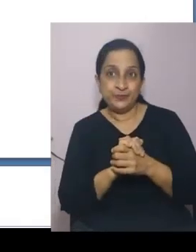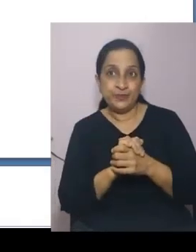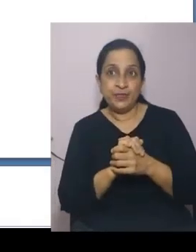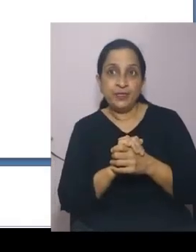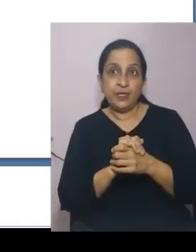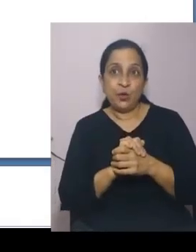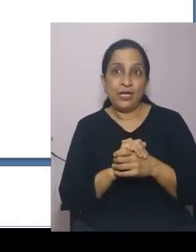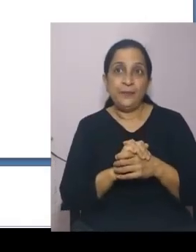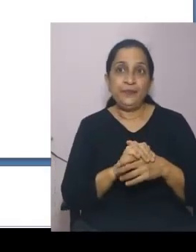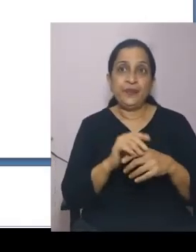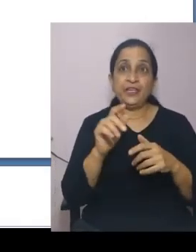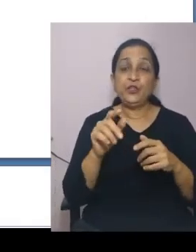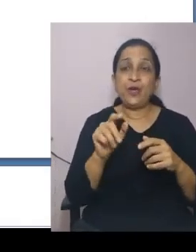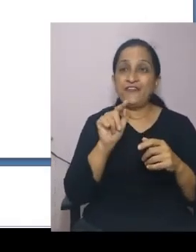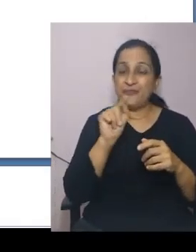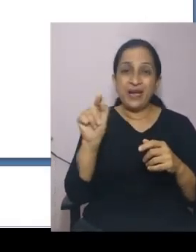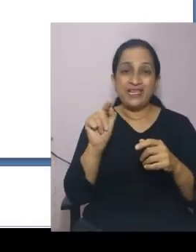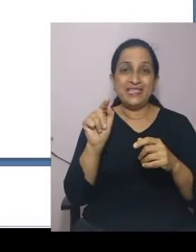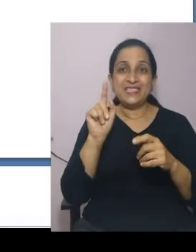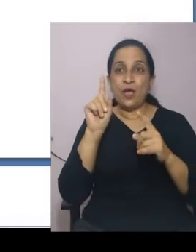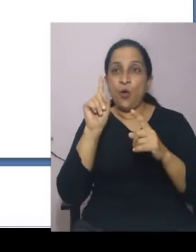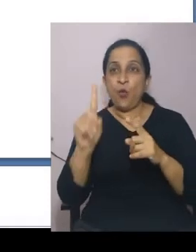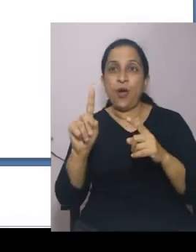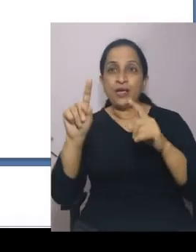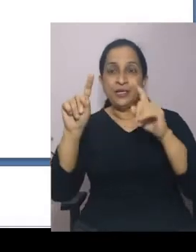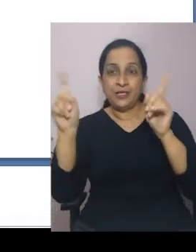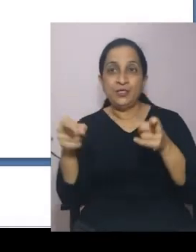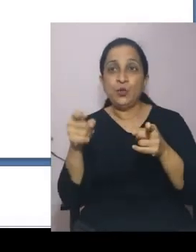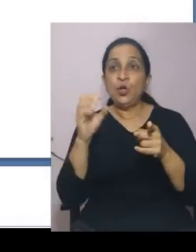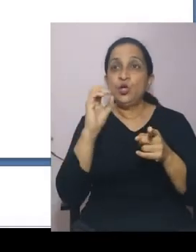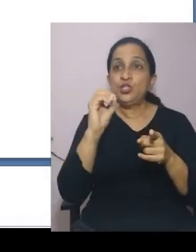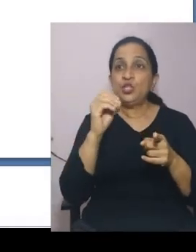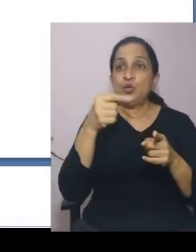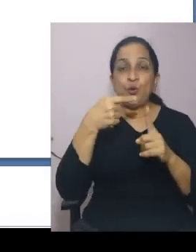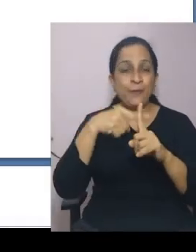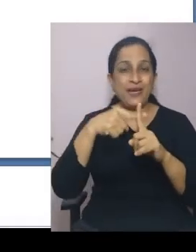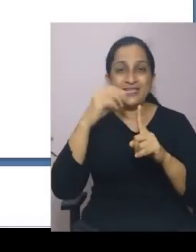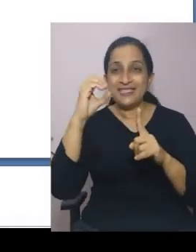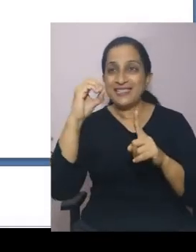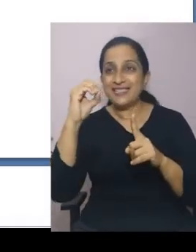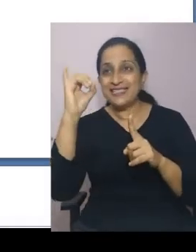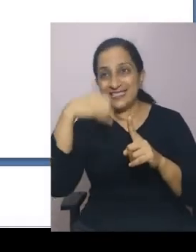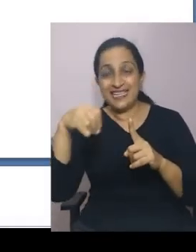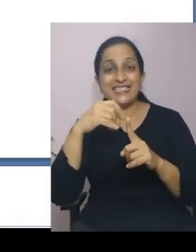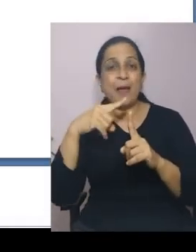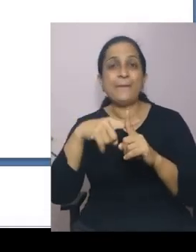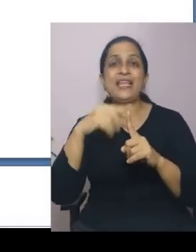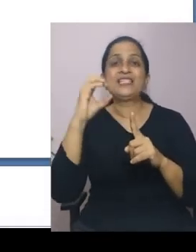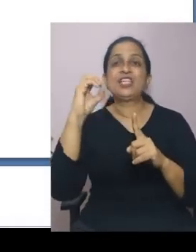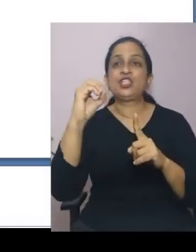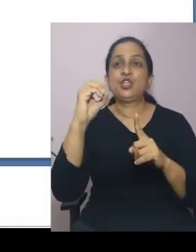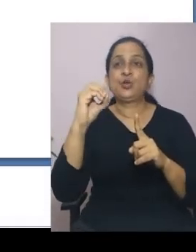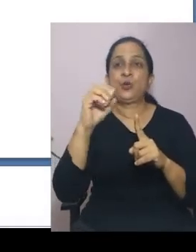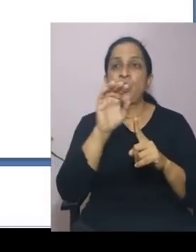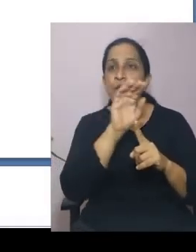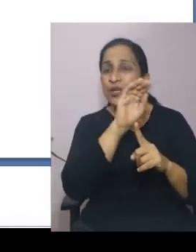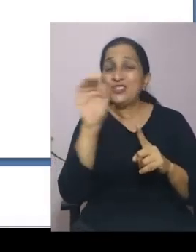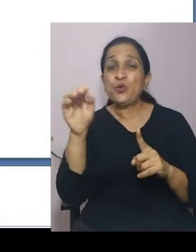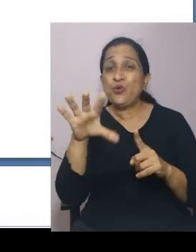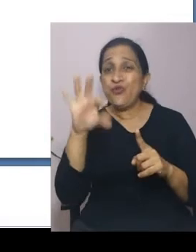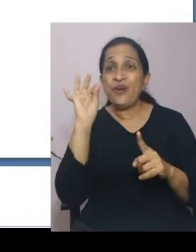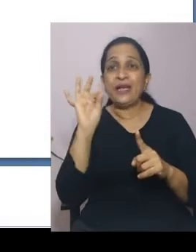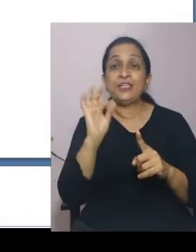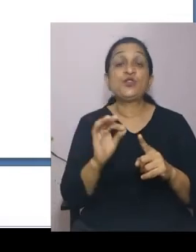other thing is 2 into 0, 0, 4 into 3 minus 12, you solve for the value of this